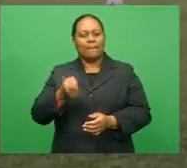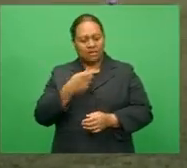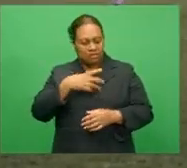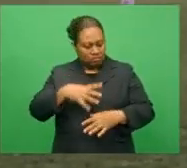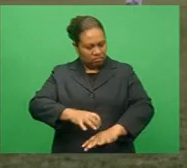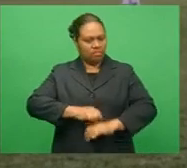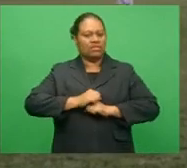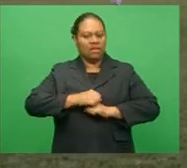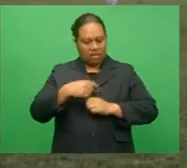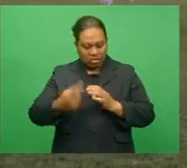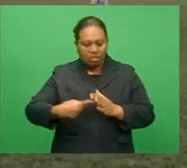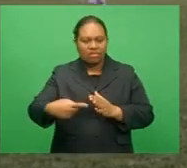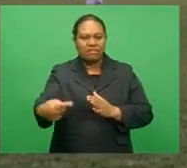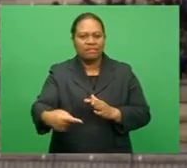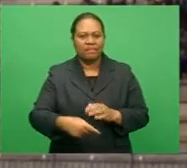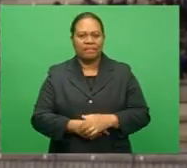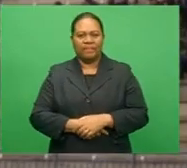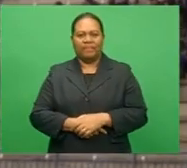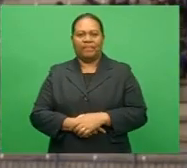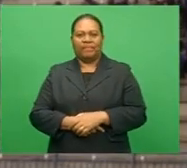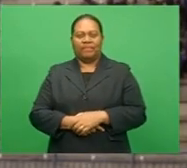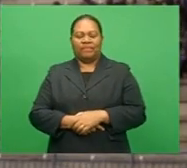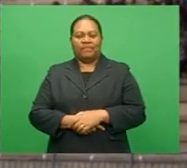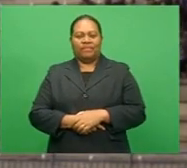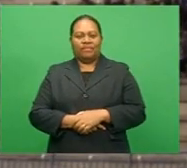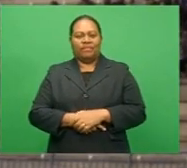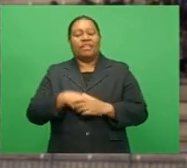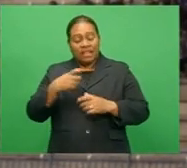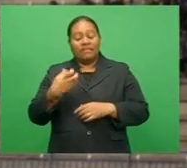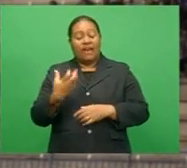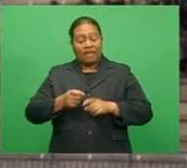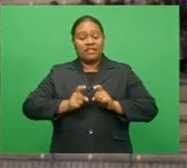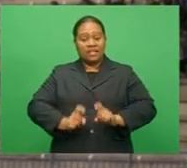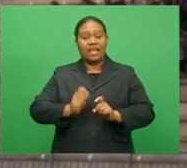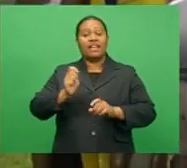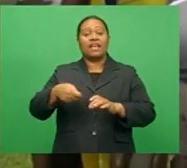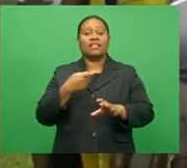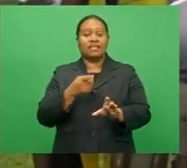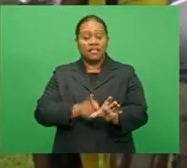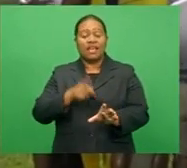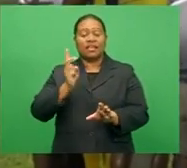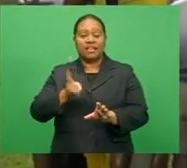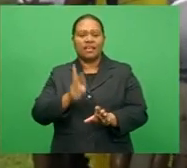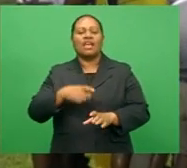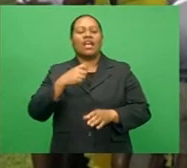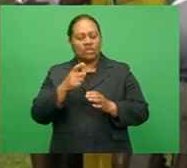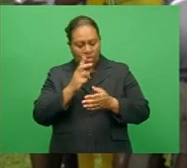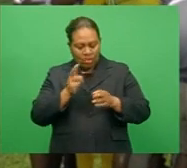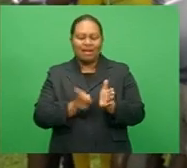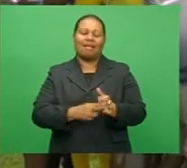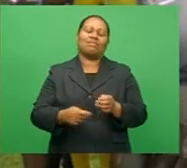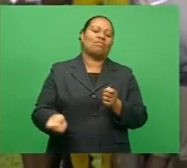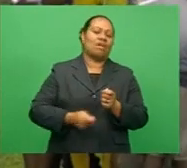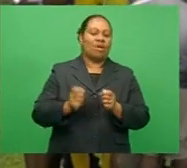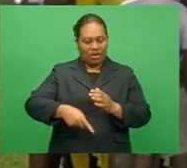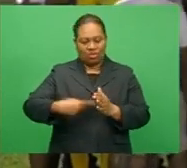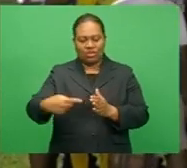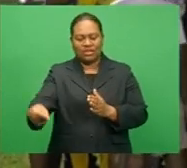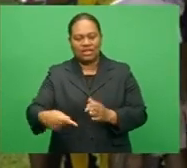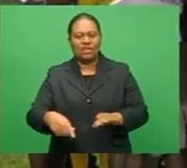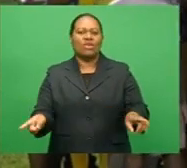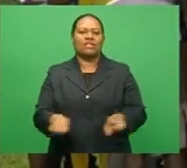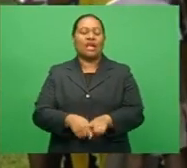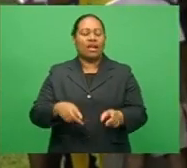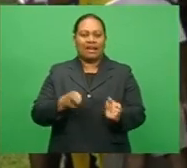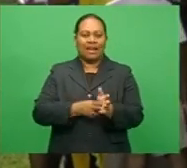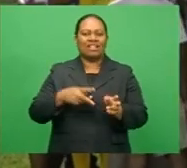and consistency. And if I'm here next year in Nandronga, I will continue with the consistency and continue on the journey that we